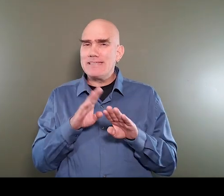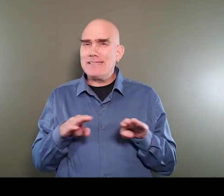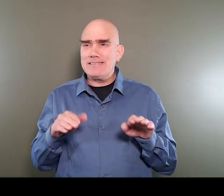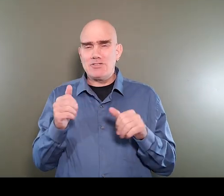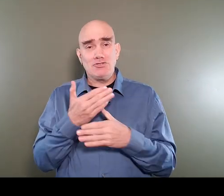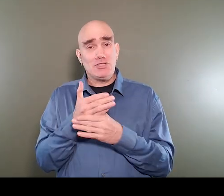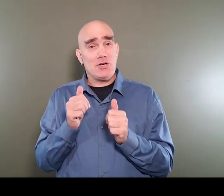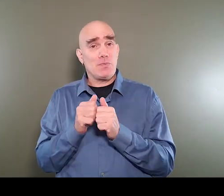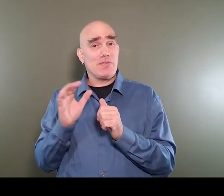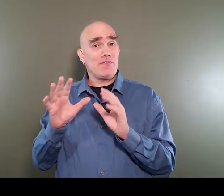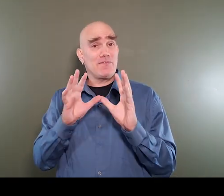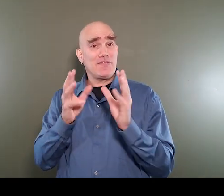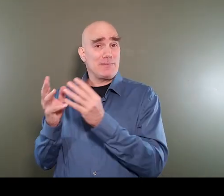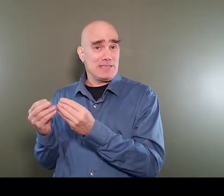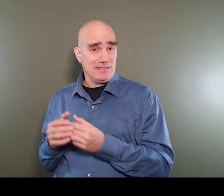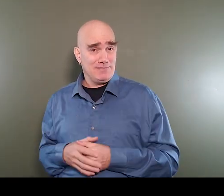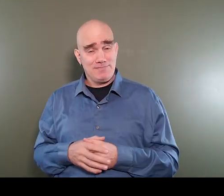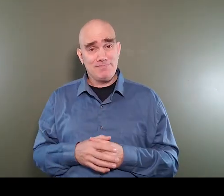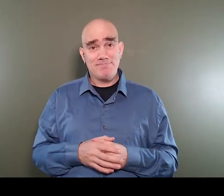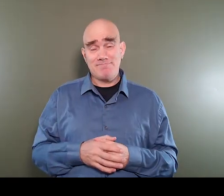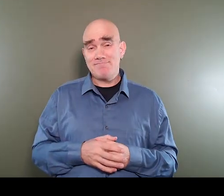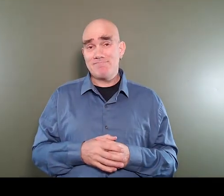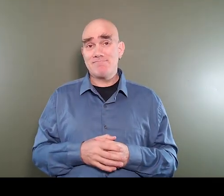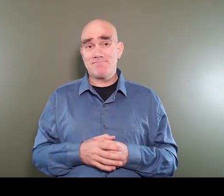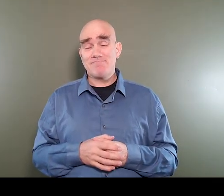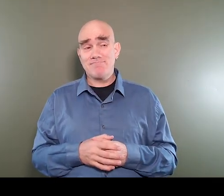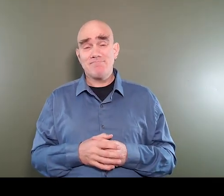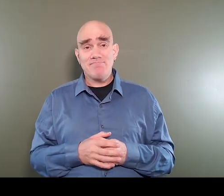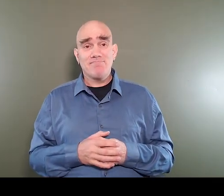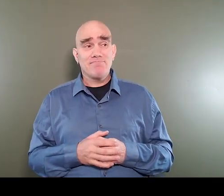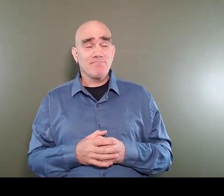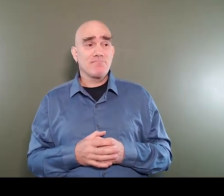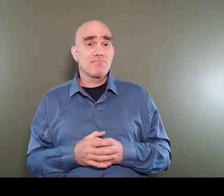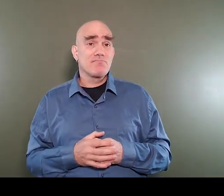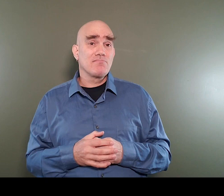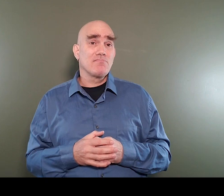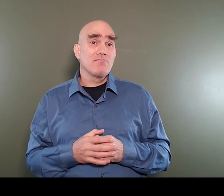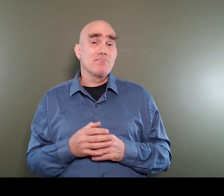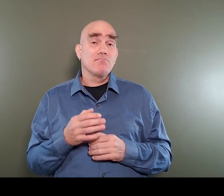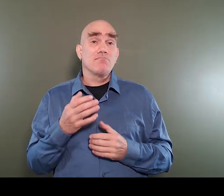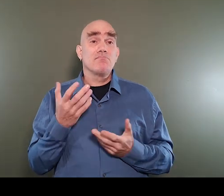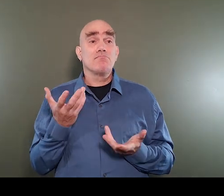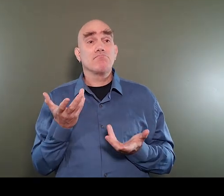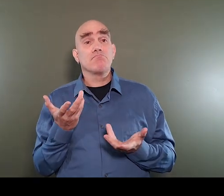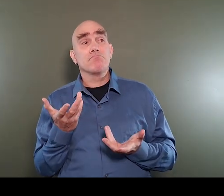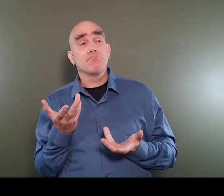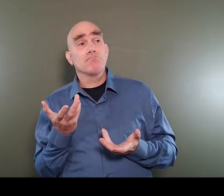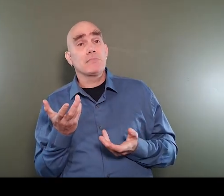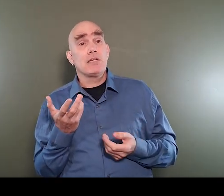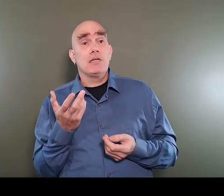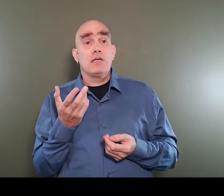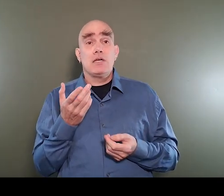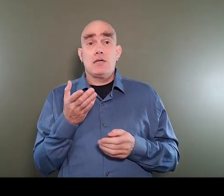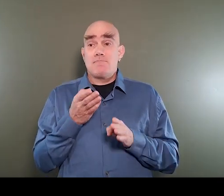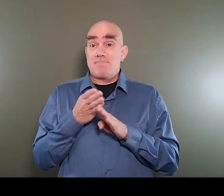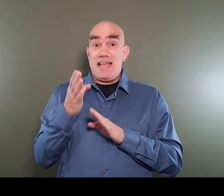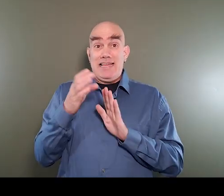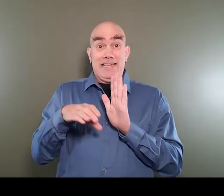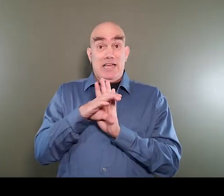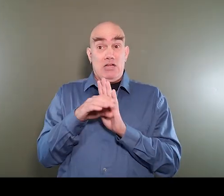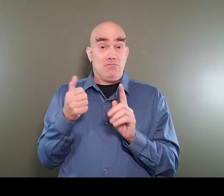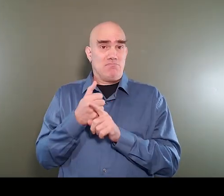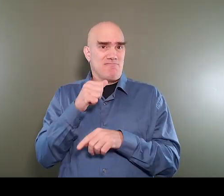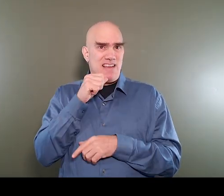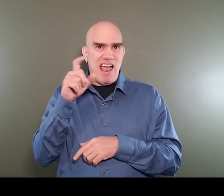and they're fun books for kids that they can share with their families. The